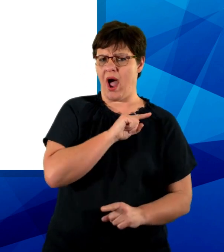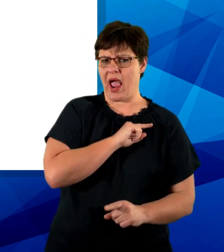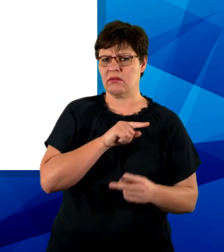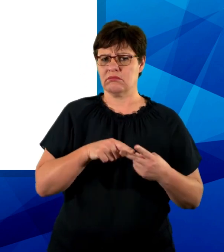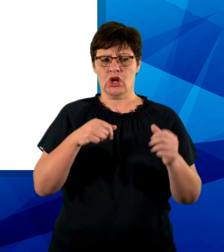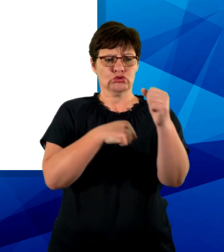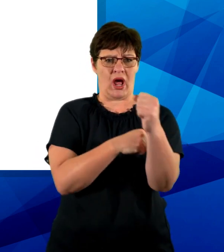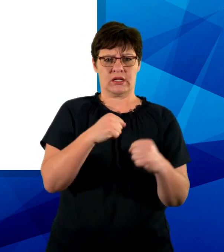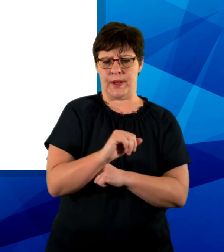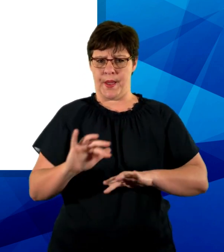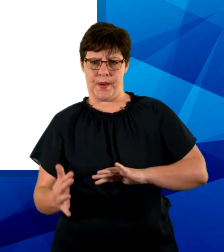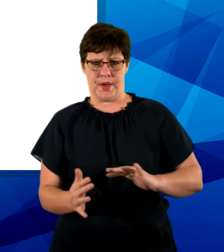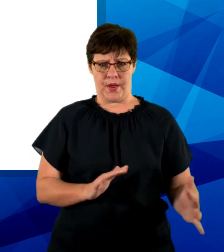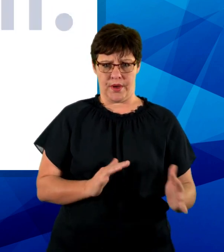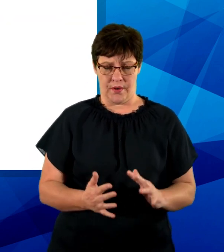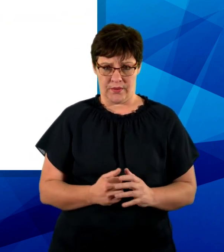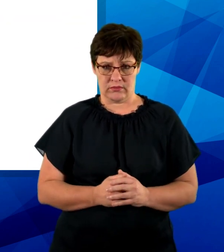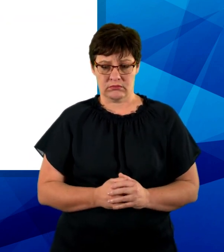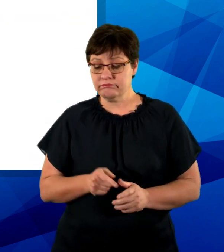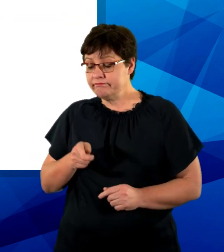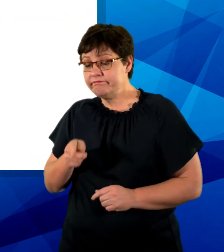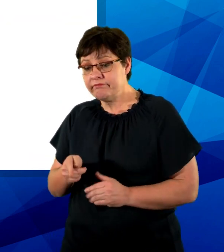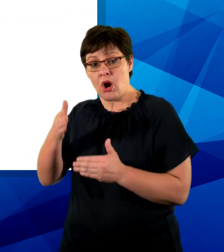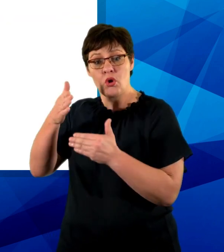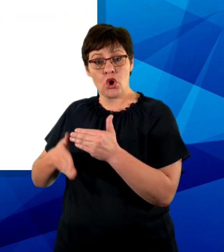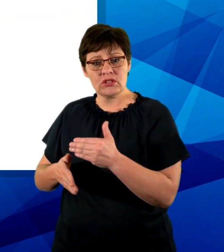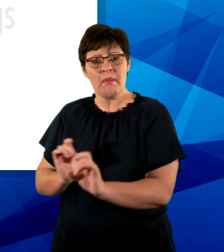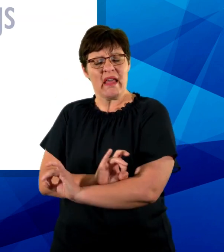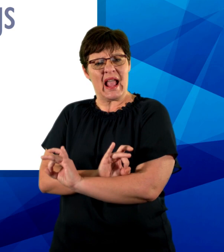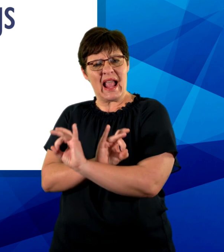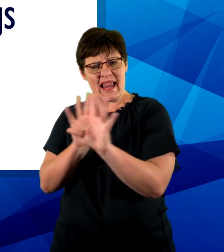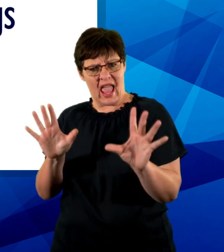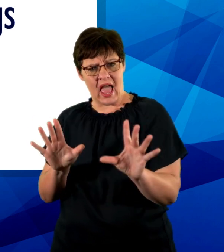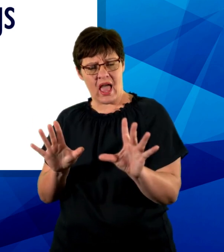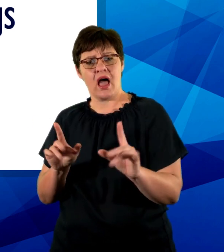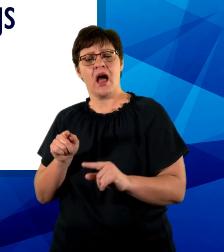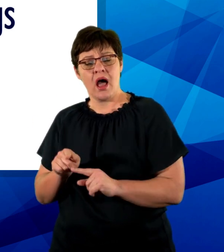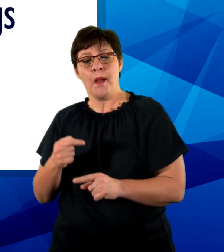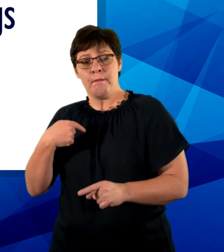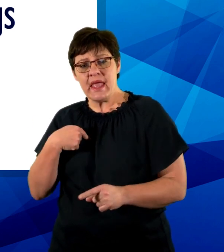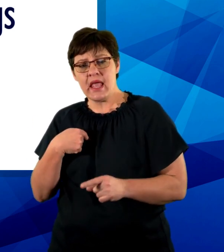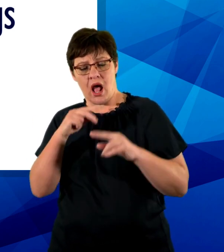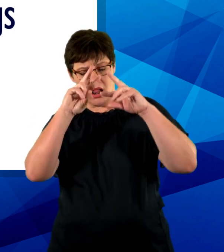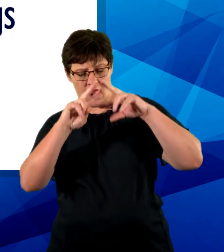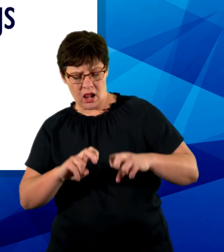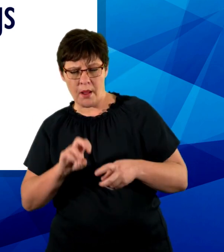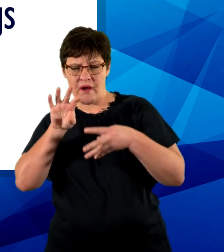be structured, while the conclusion should clearly state the significance of the findings.